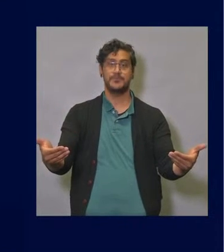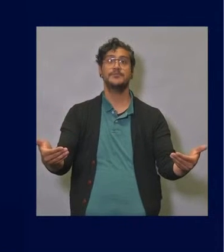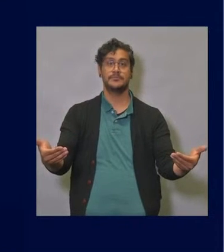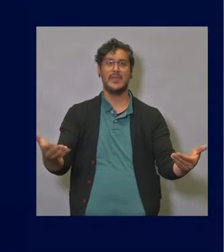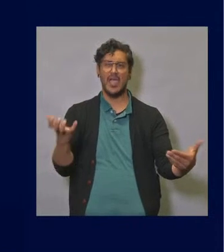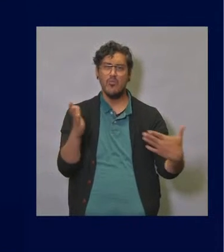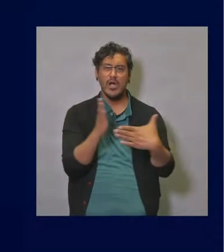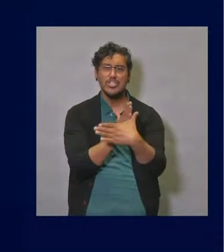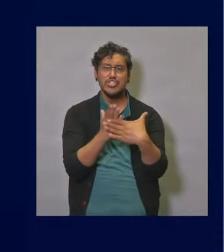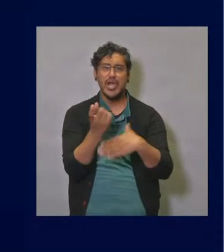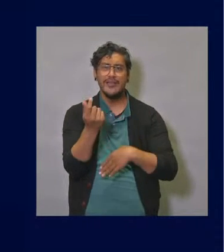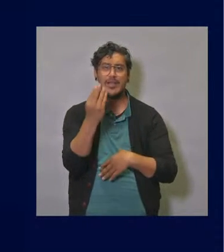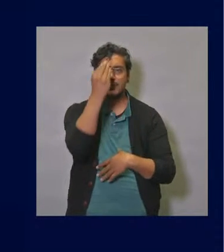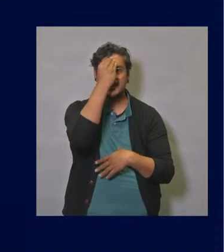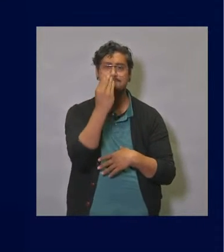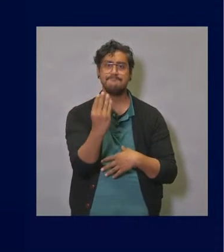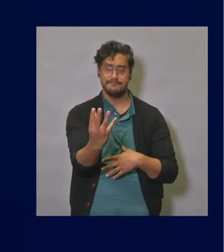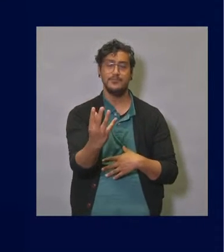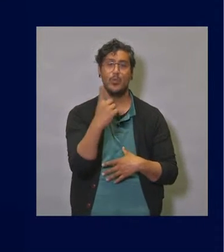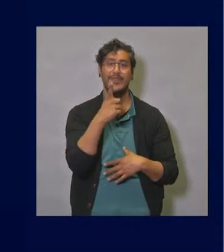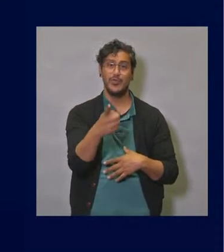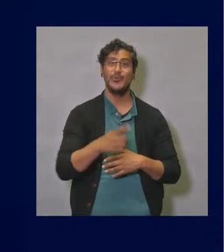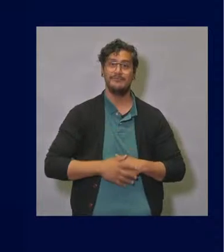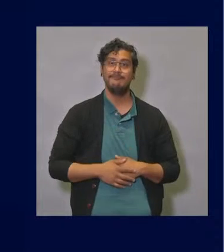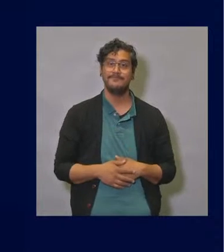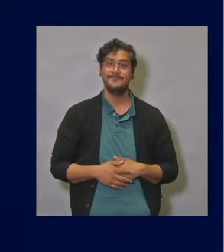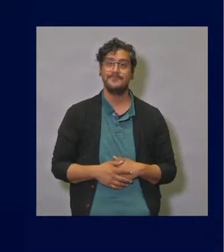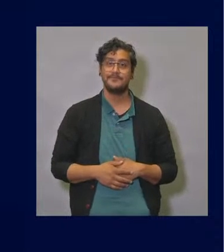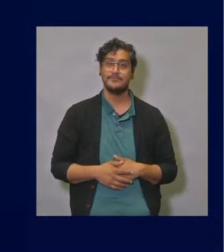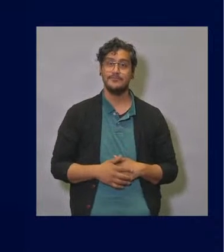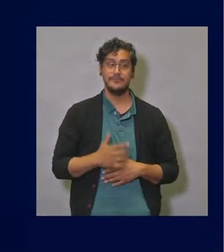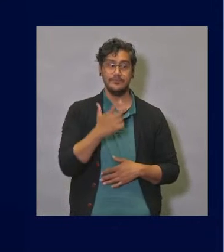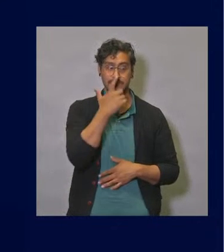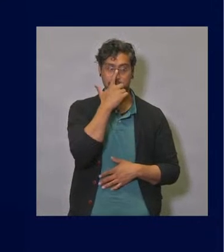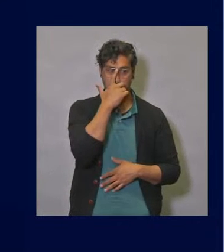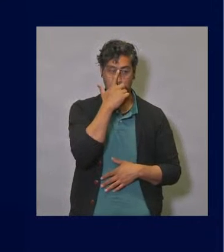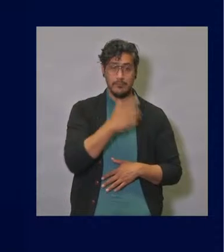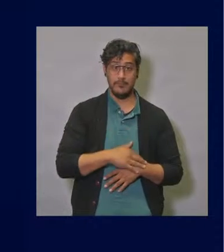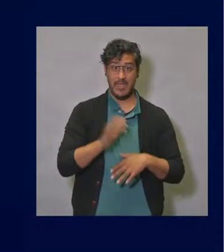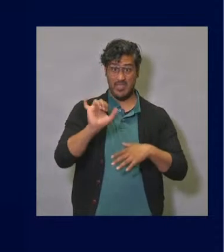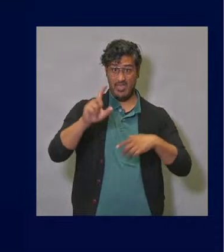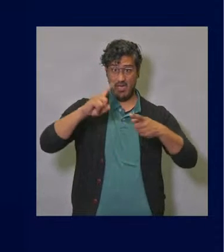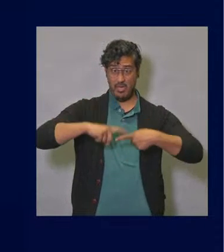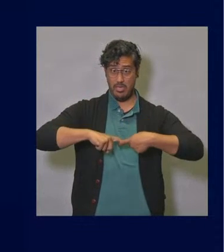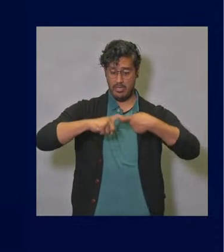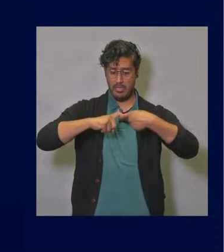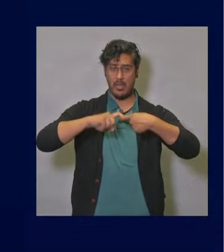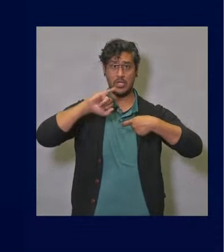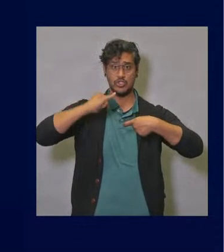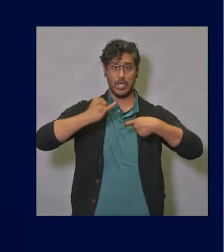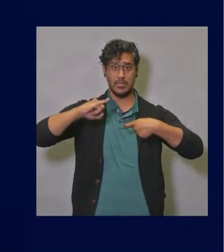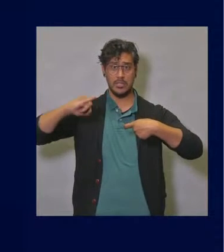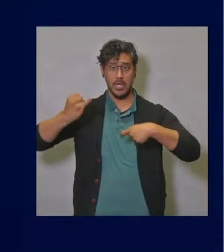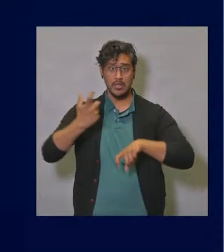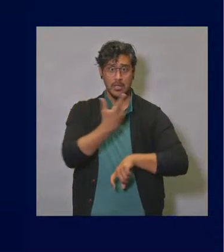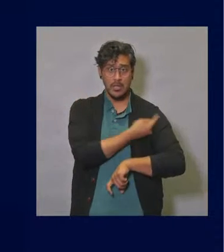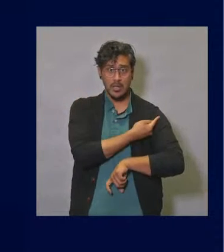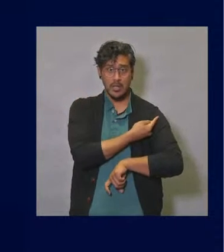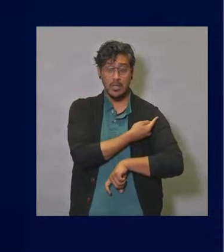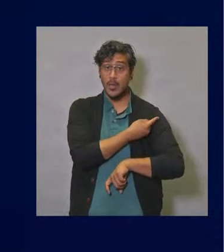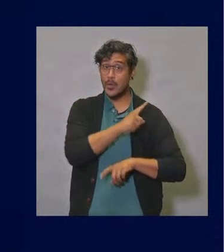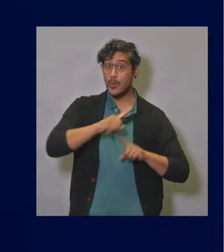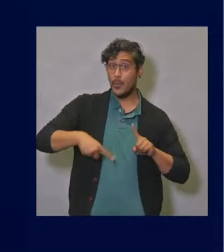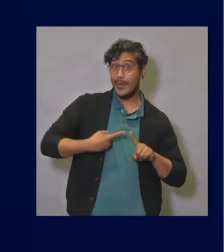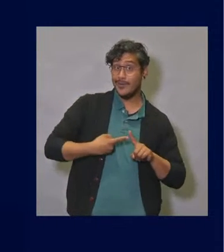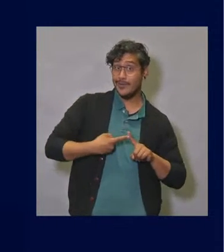share a little bit of that data with you today, and I'll take that on the next slide. The pause on the Johnson & Johnson administration started when